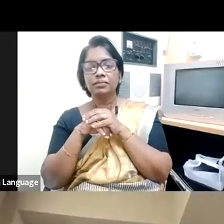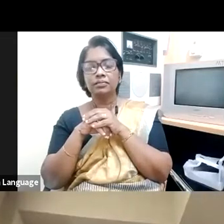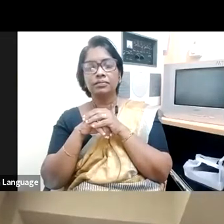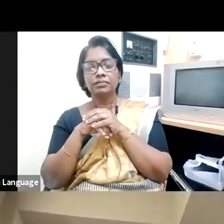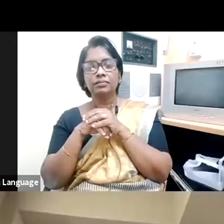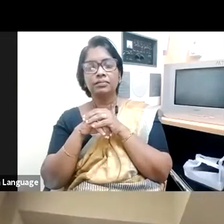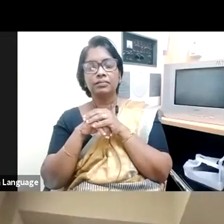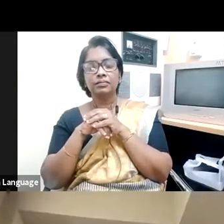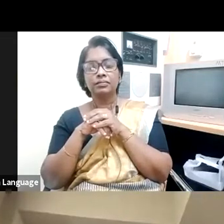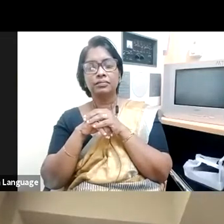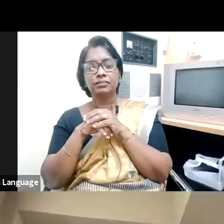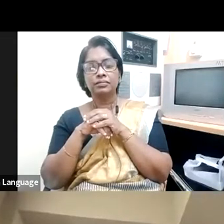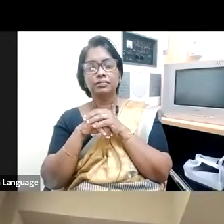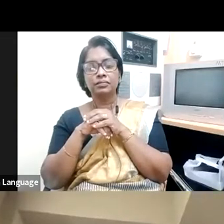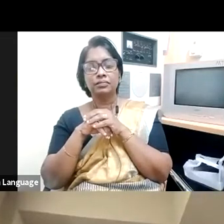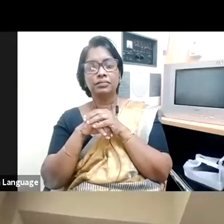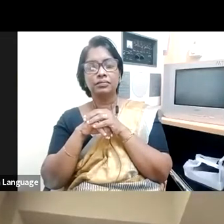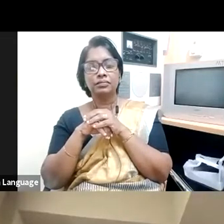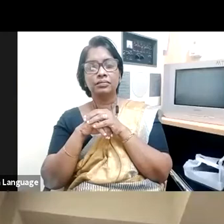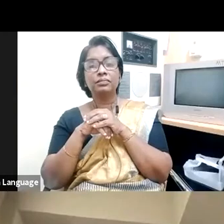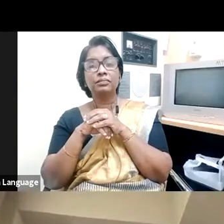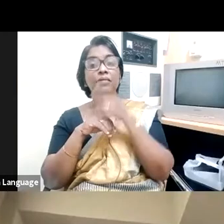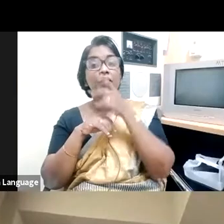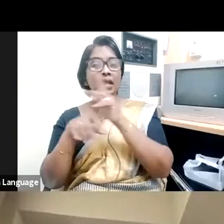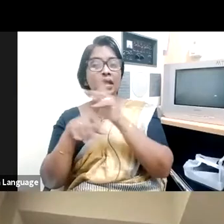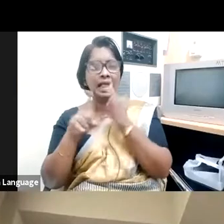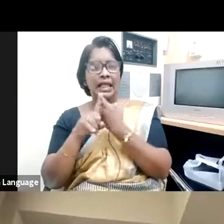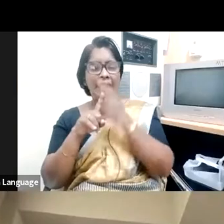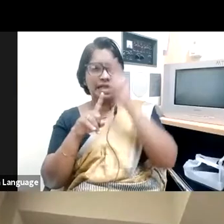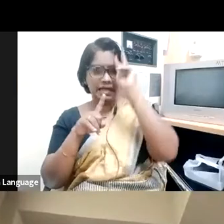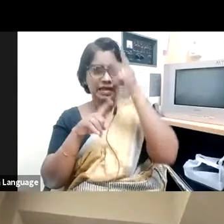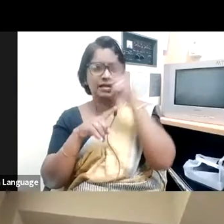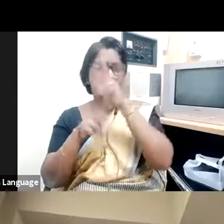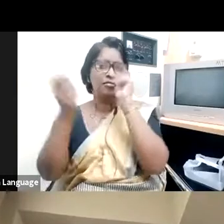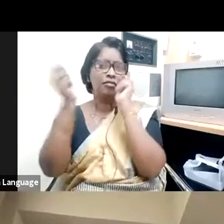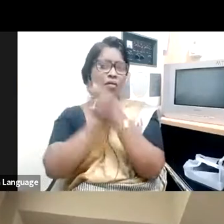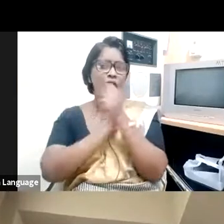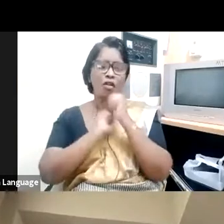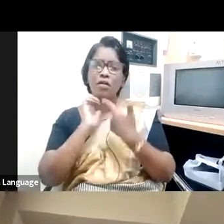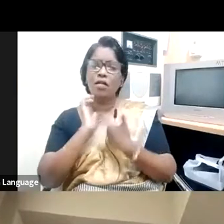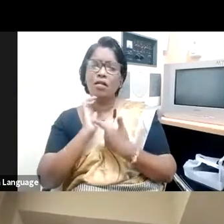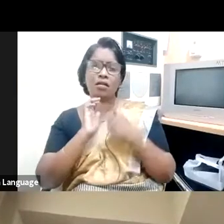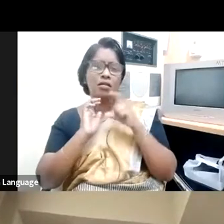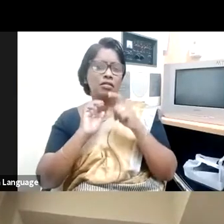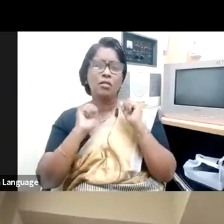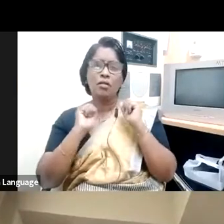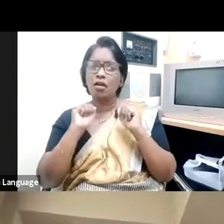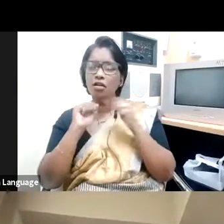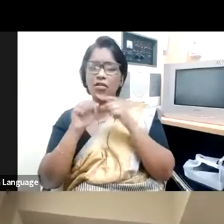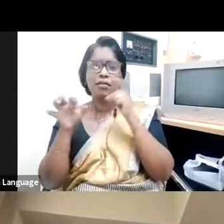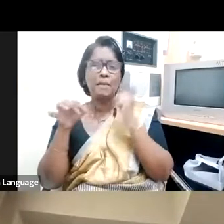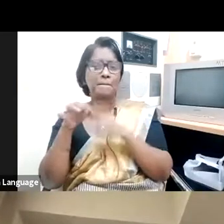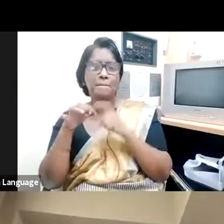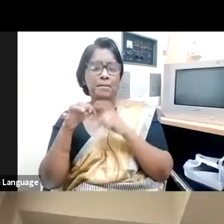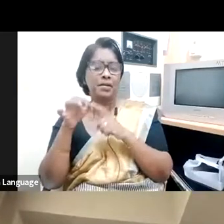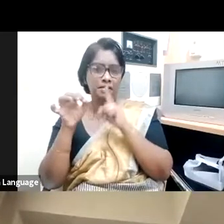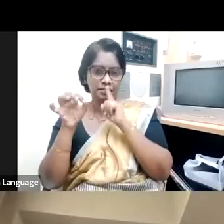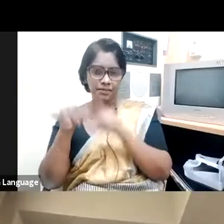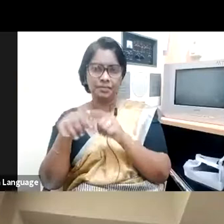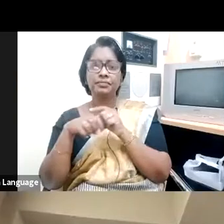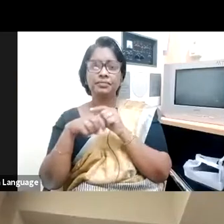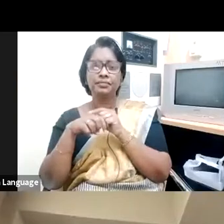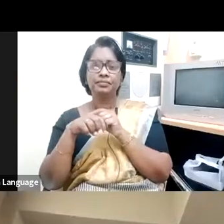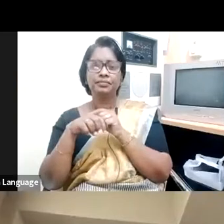Kenya. Is there anything that Safaricom would do differently in its rollout or afterward? So I want to tie one part,